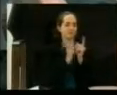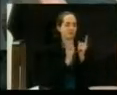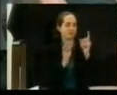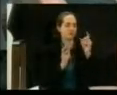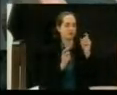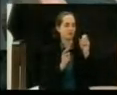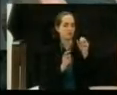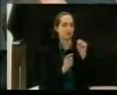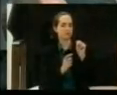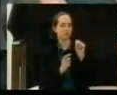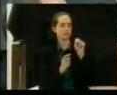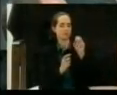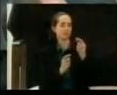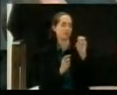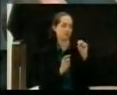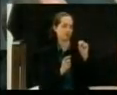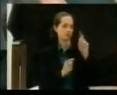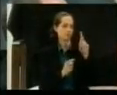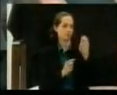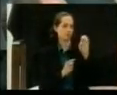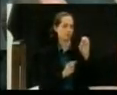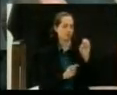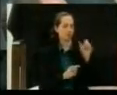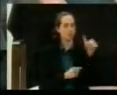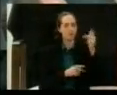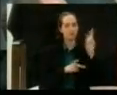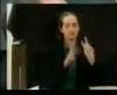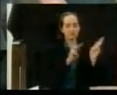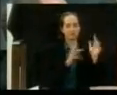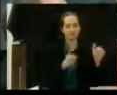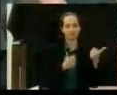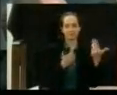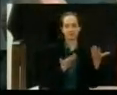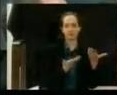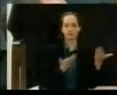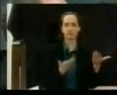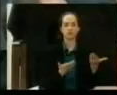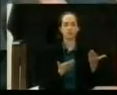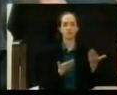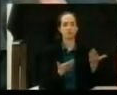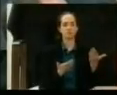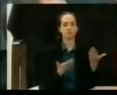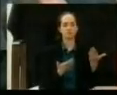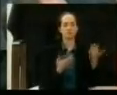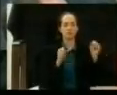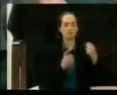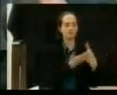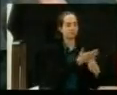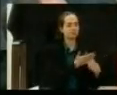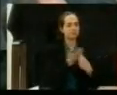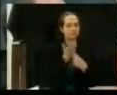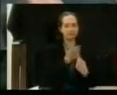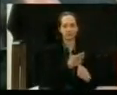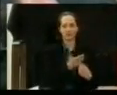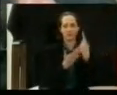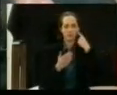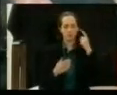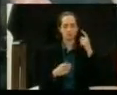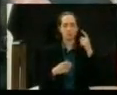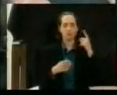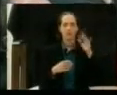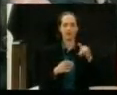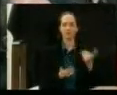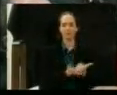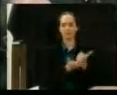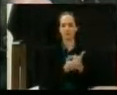that, to make sure that we're all on the same page, I think we should do that.